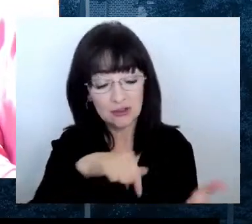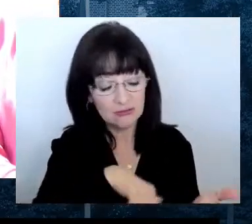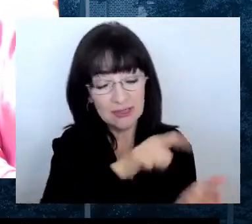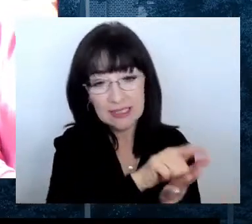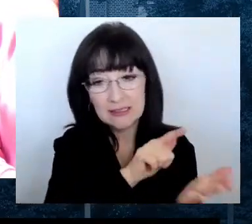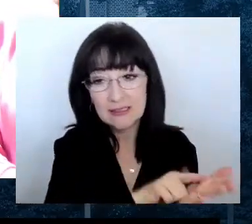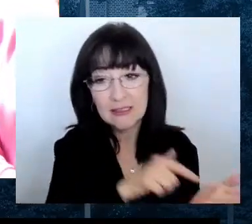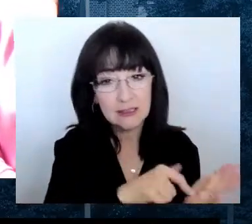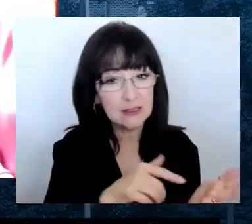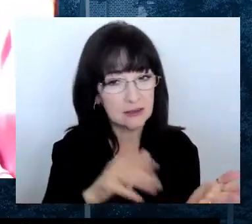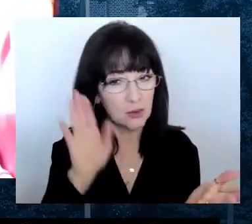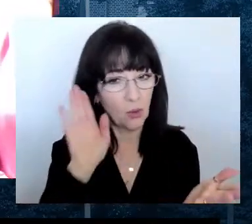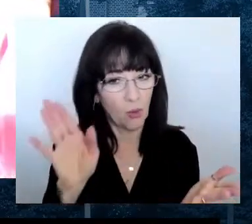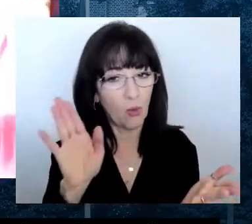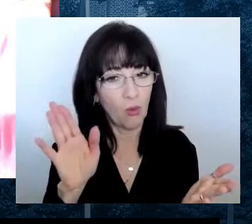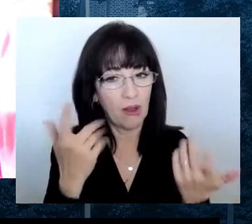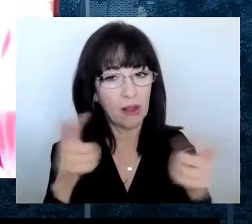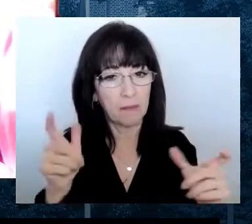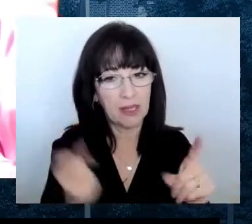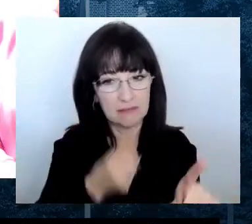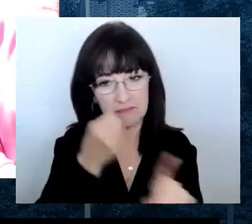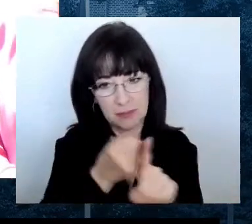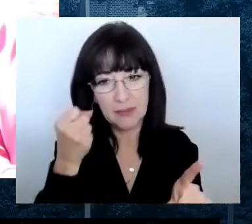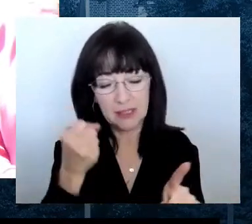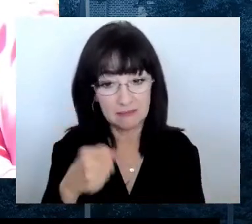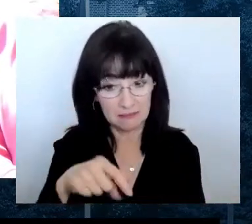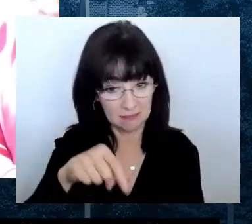But it wasn't a simple piece of public policy.